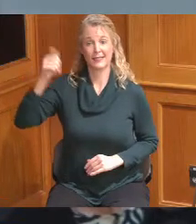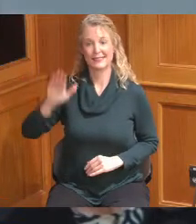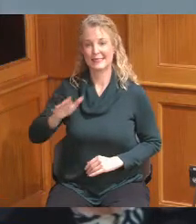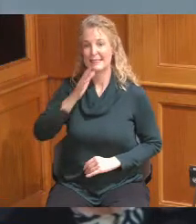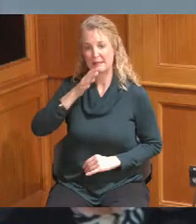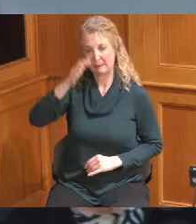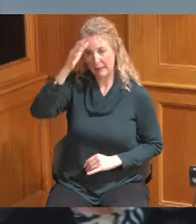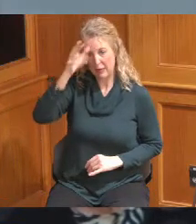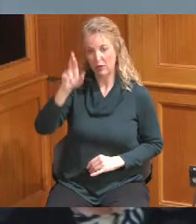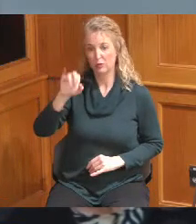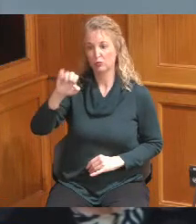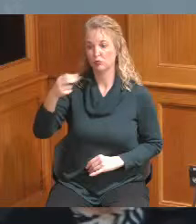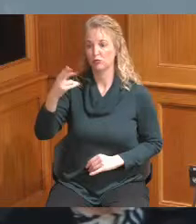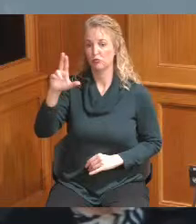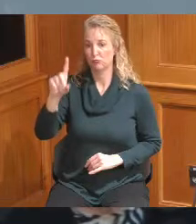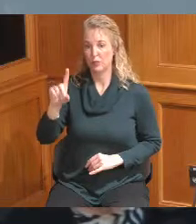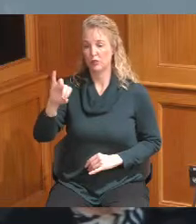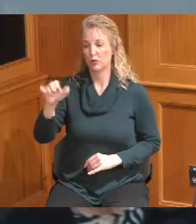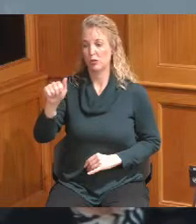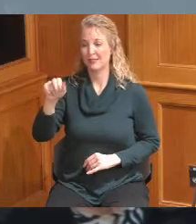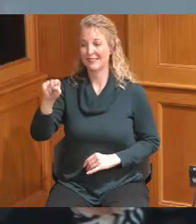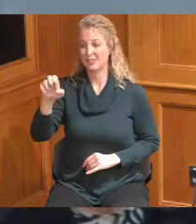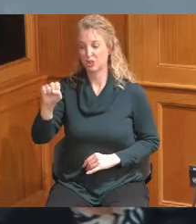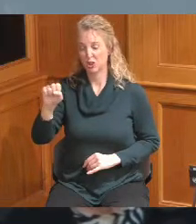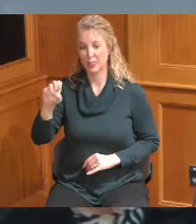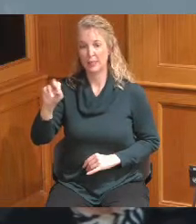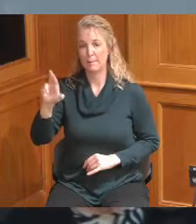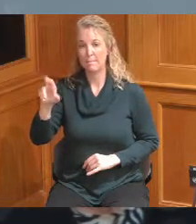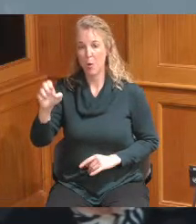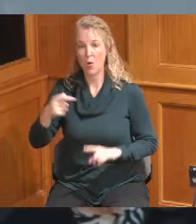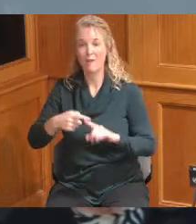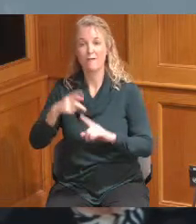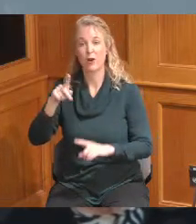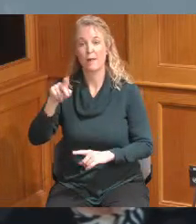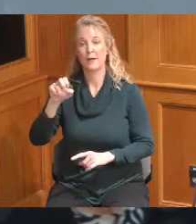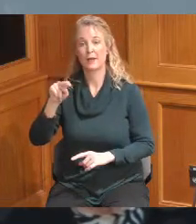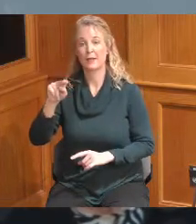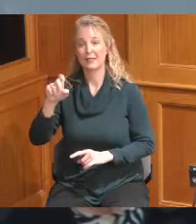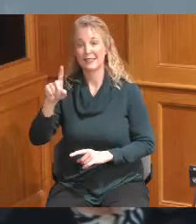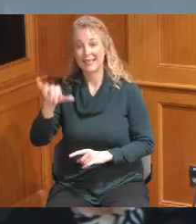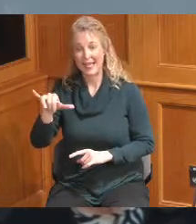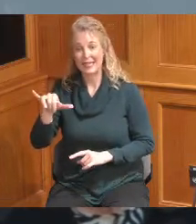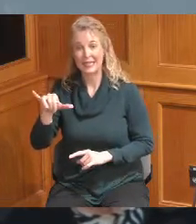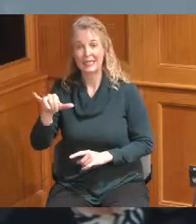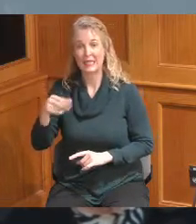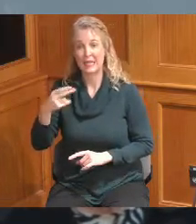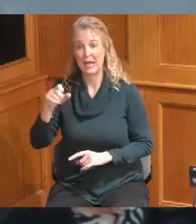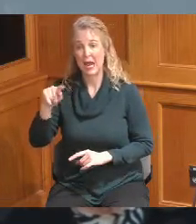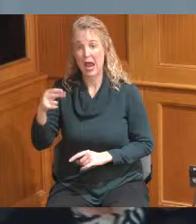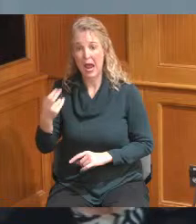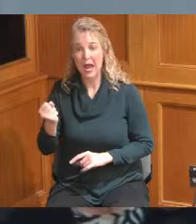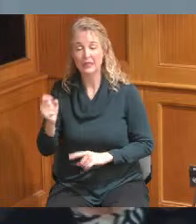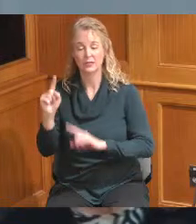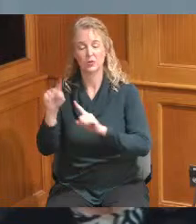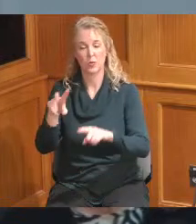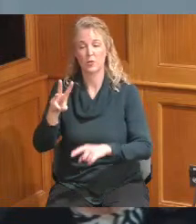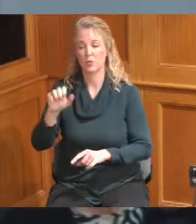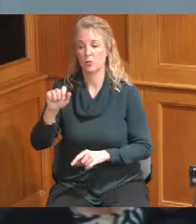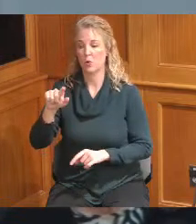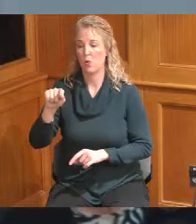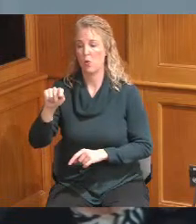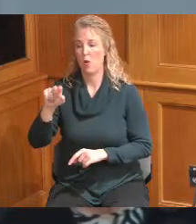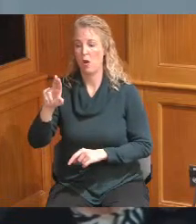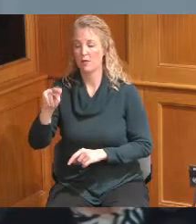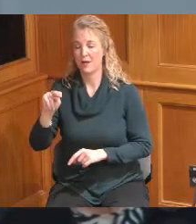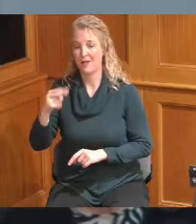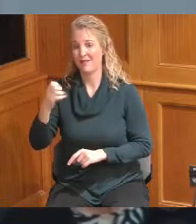and Jean Moore, grew up in Kennedy Heights, attended Walnut Hills High and Calvary United Methodist Church. And whereas Judge